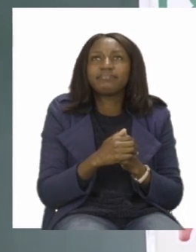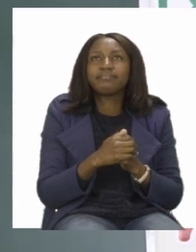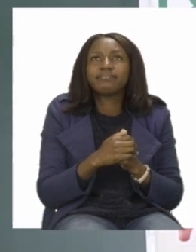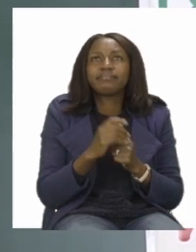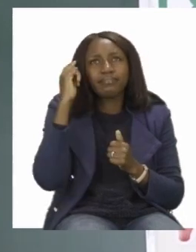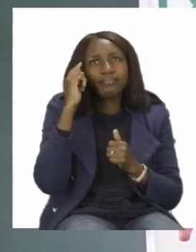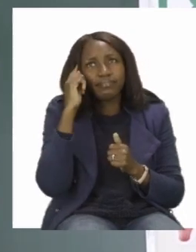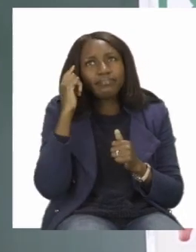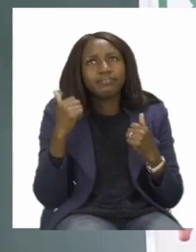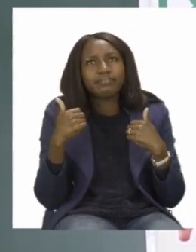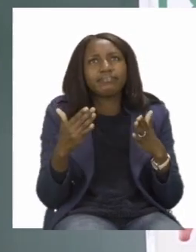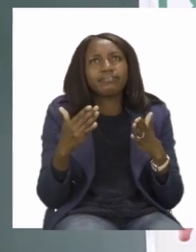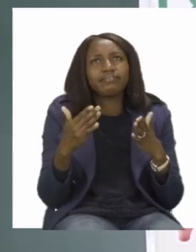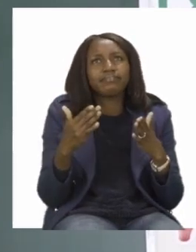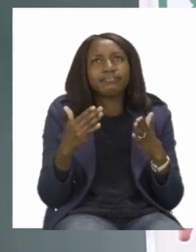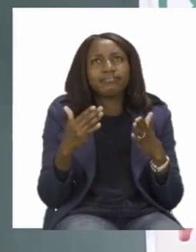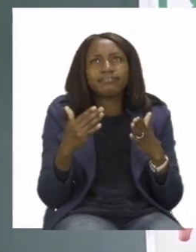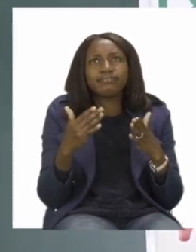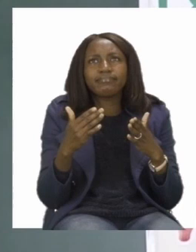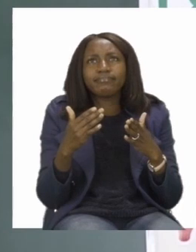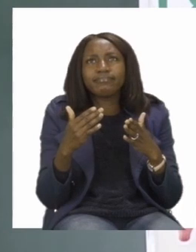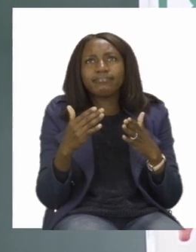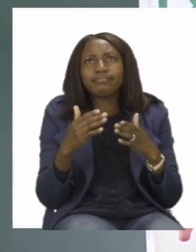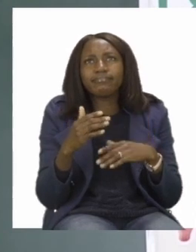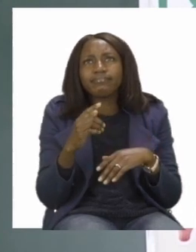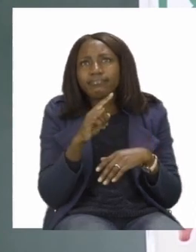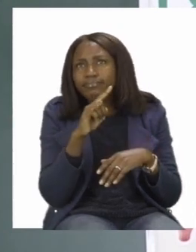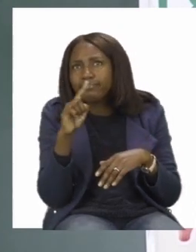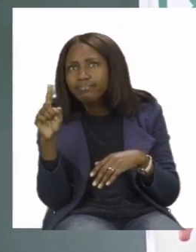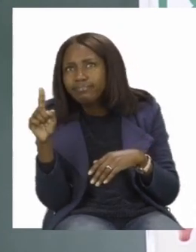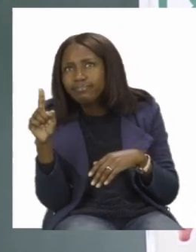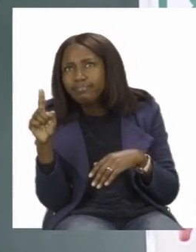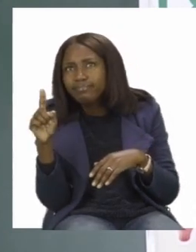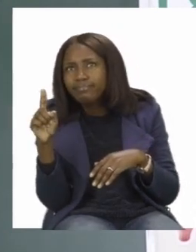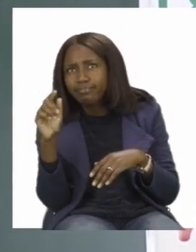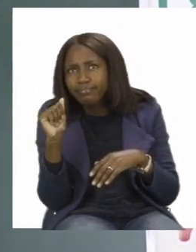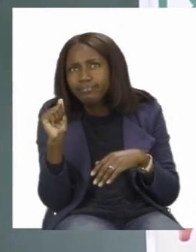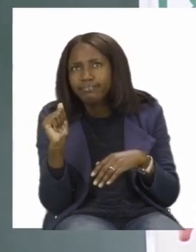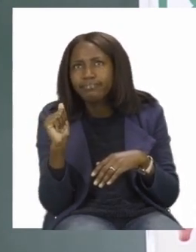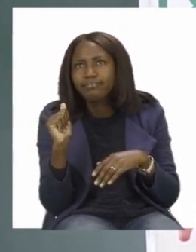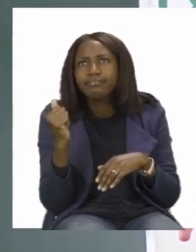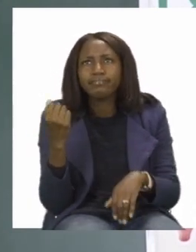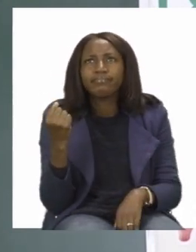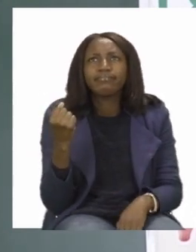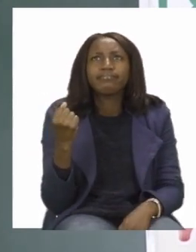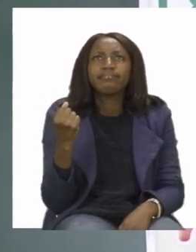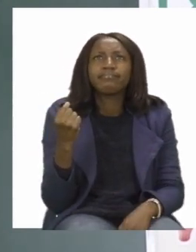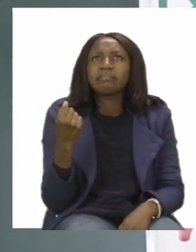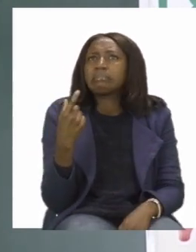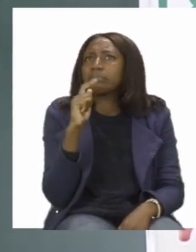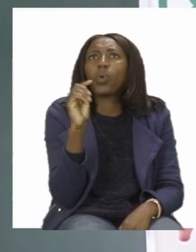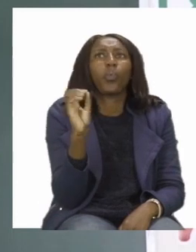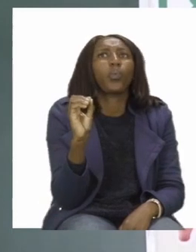start with across. So we're looking for an A. I found one, but there is